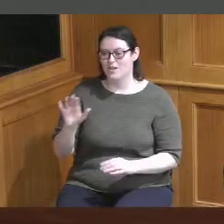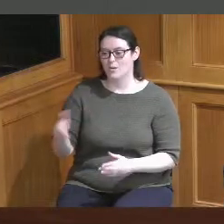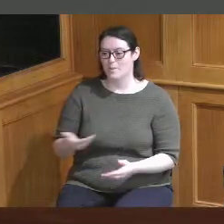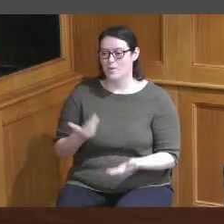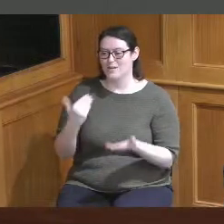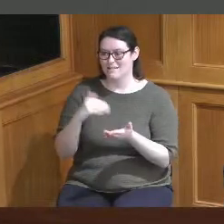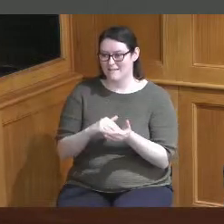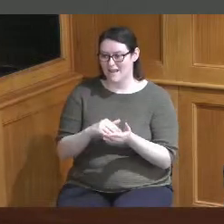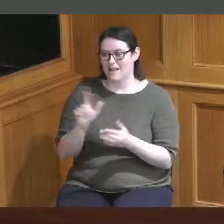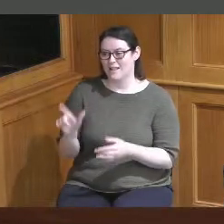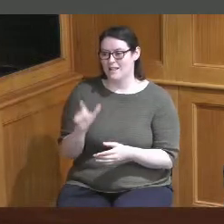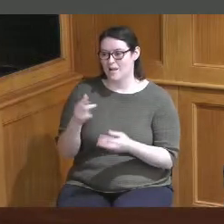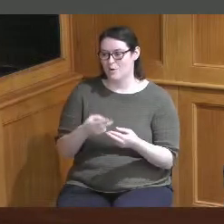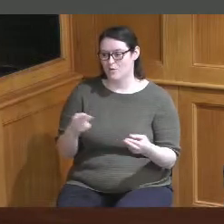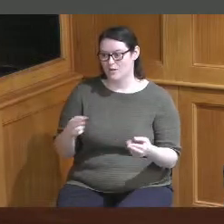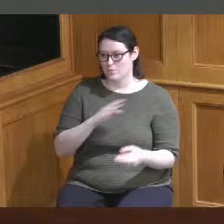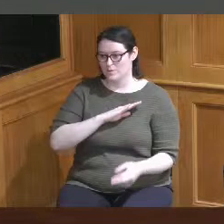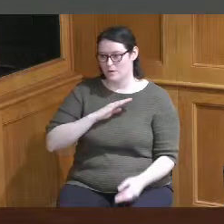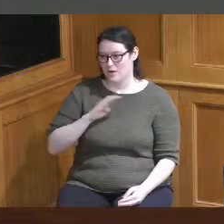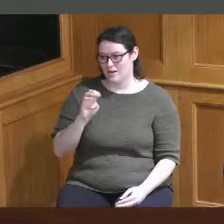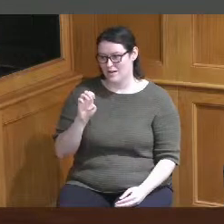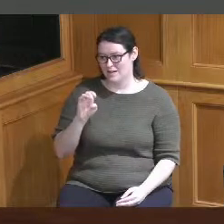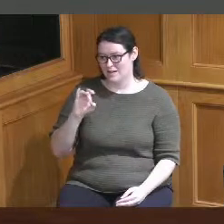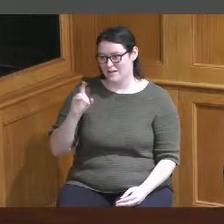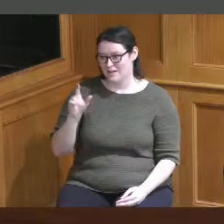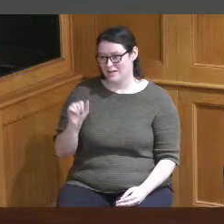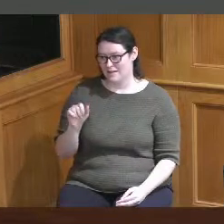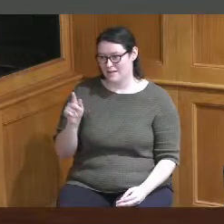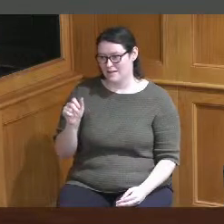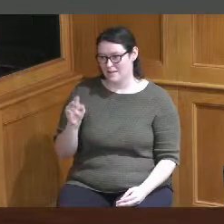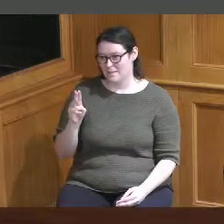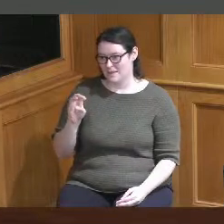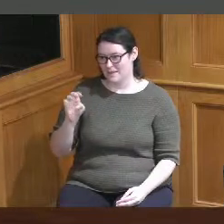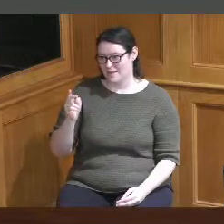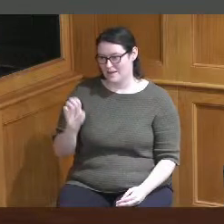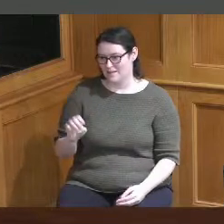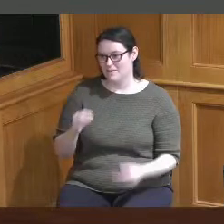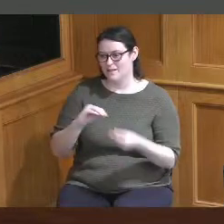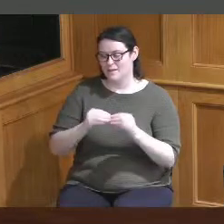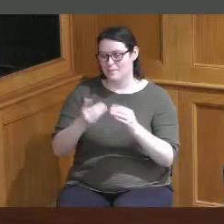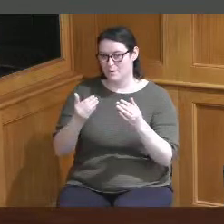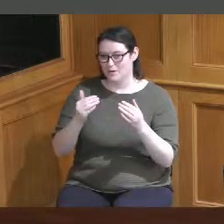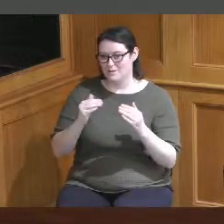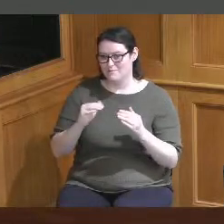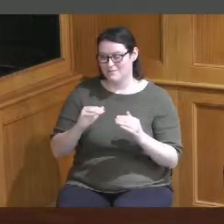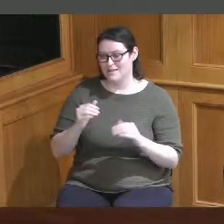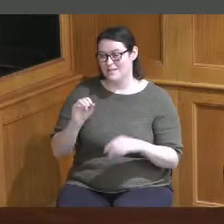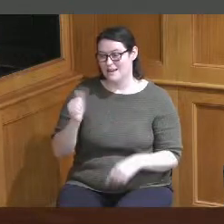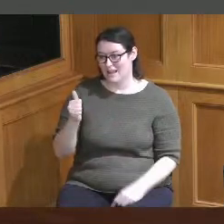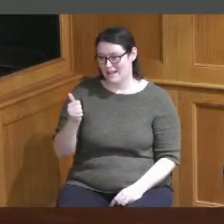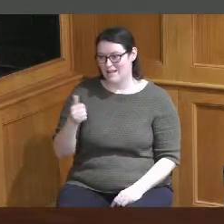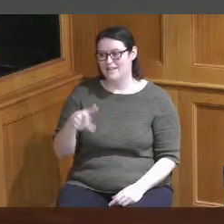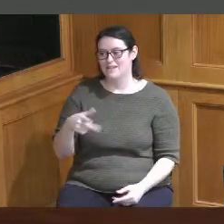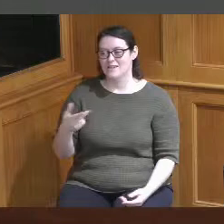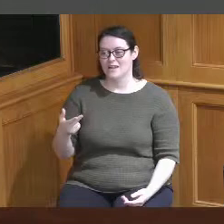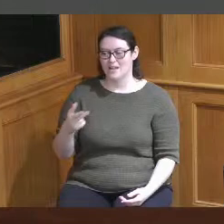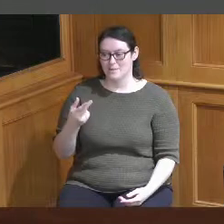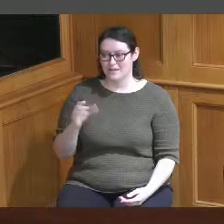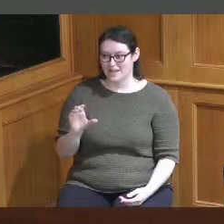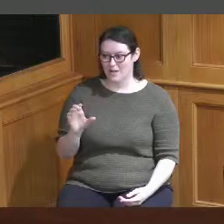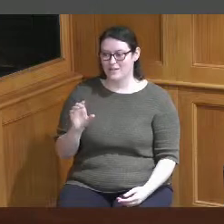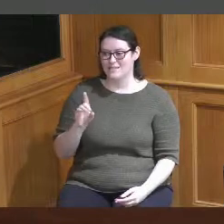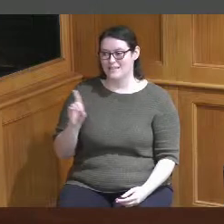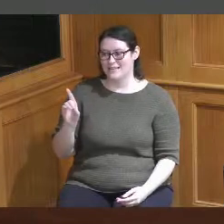Resource Board, Alita Kameen. Item number 10 is a resolution appointing members to the Hamilton County Development